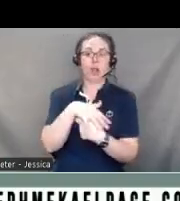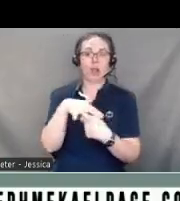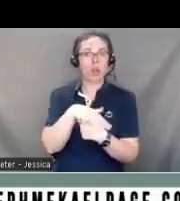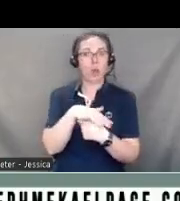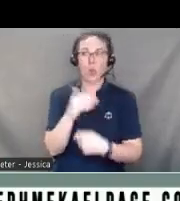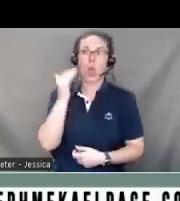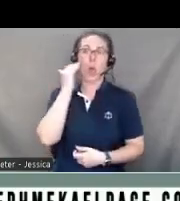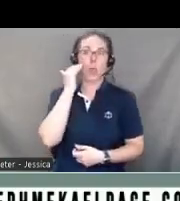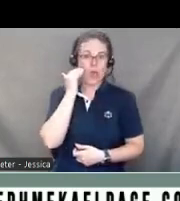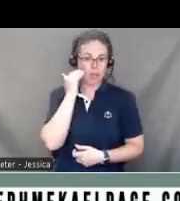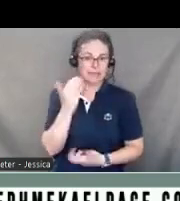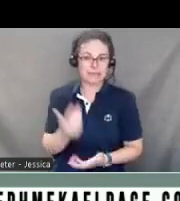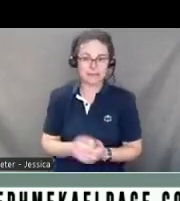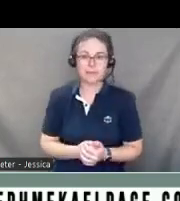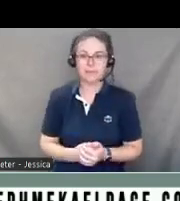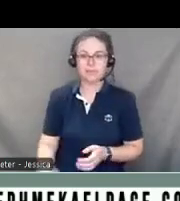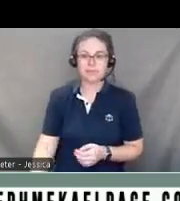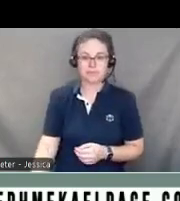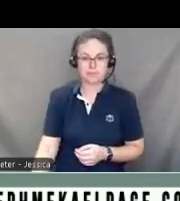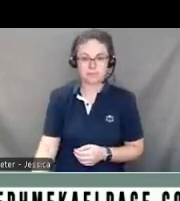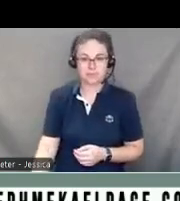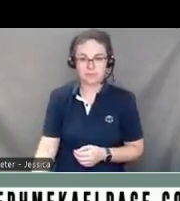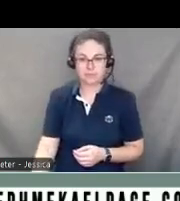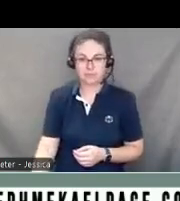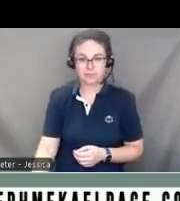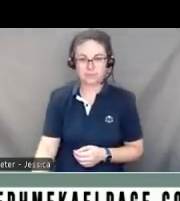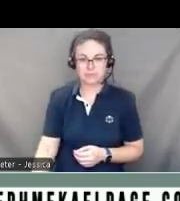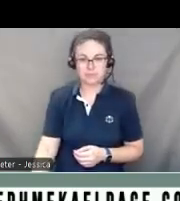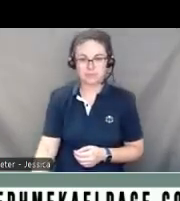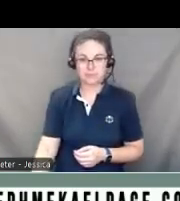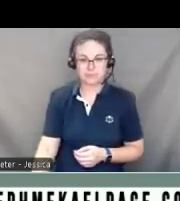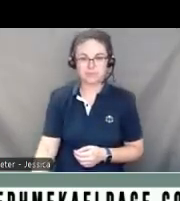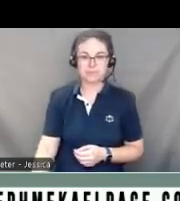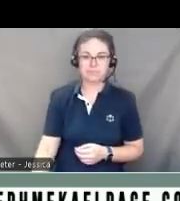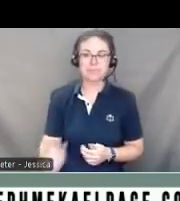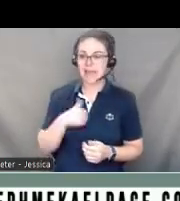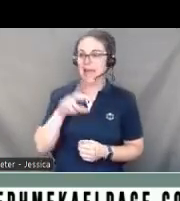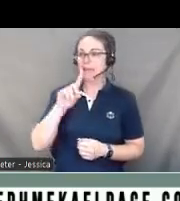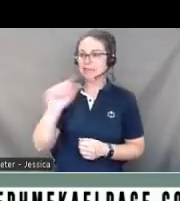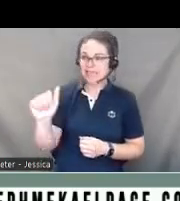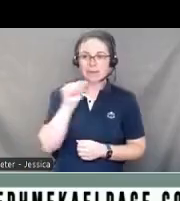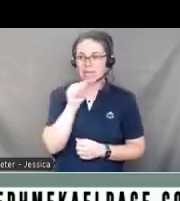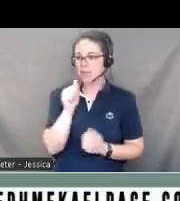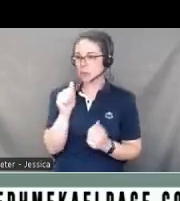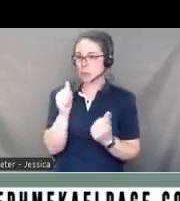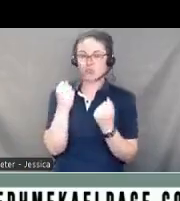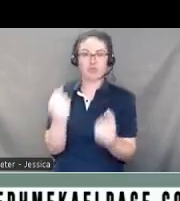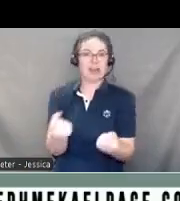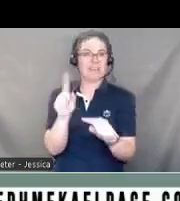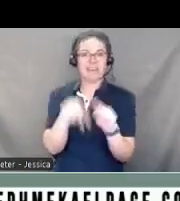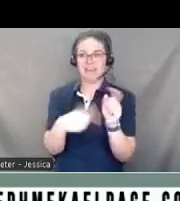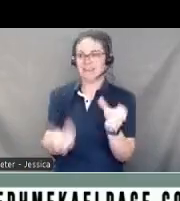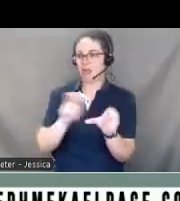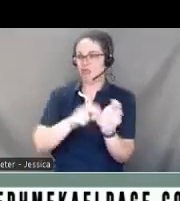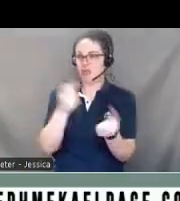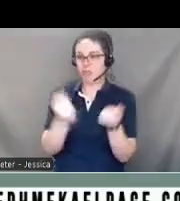awareness round or something. Like, I don't know where to go locally, and I'm disabled and don't drive, so it's not like I can hop in the car and go